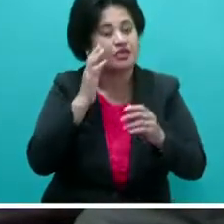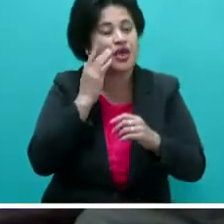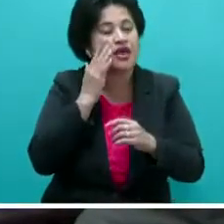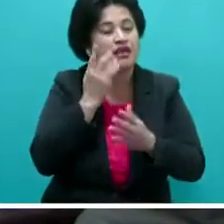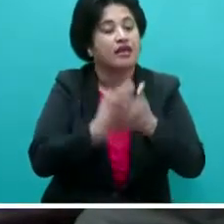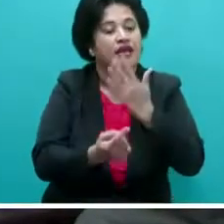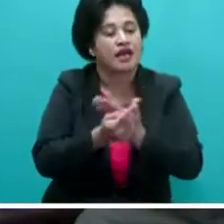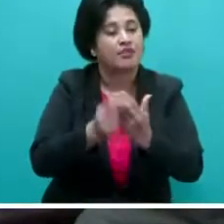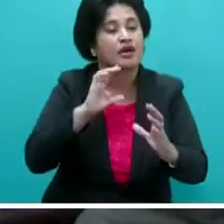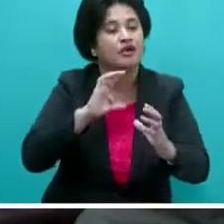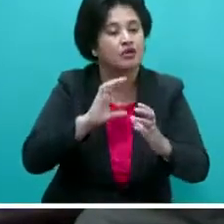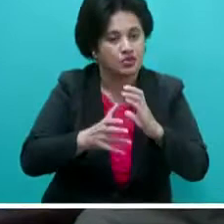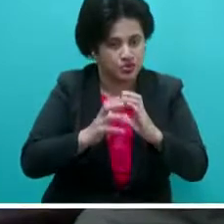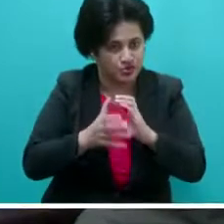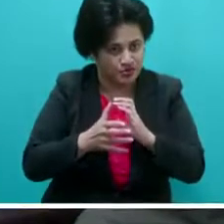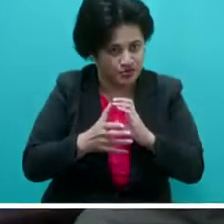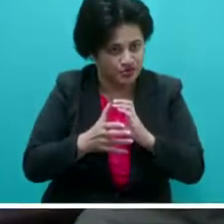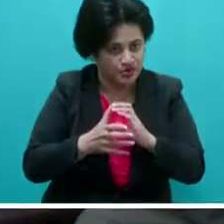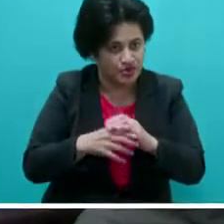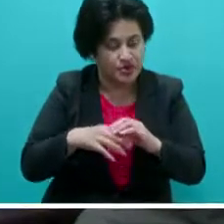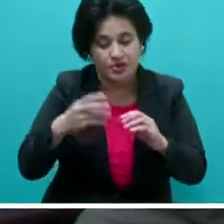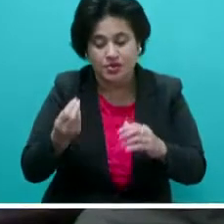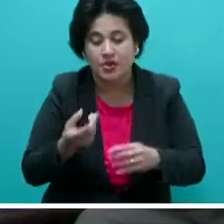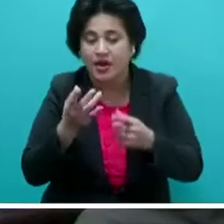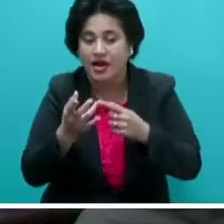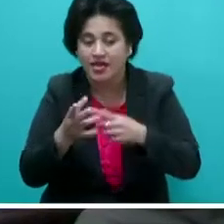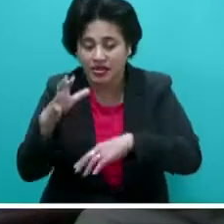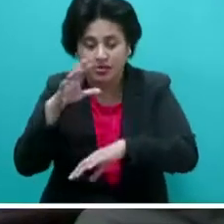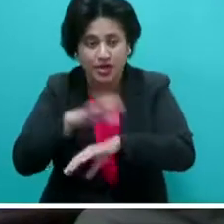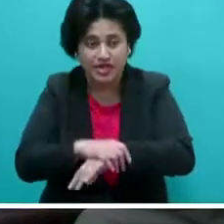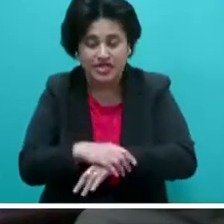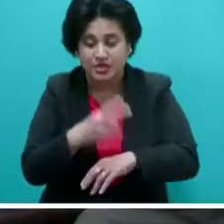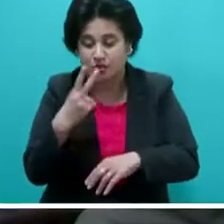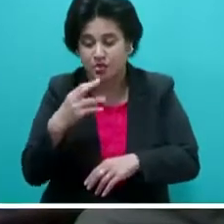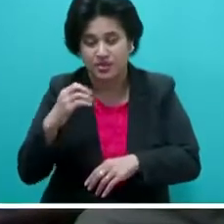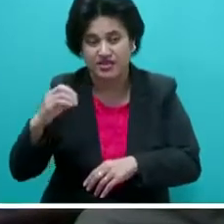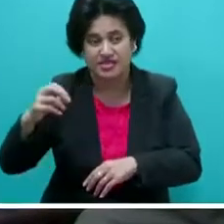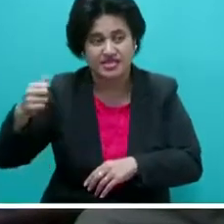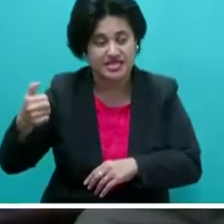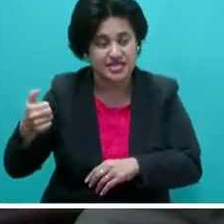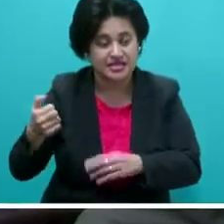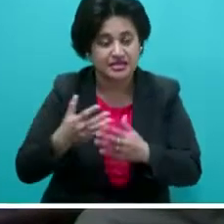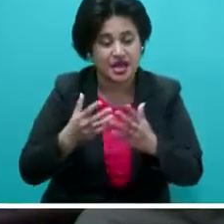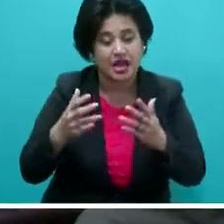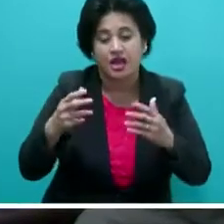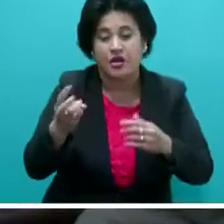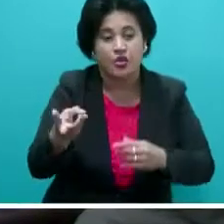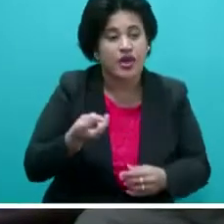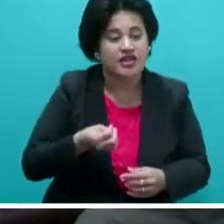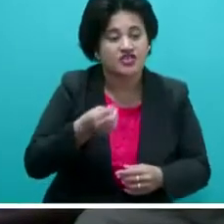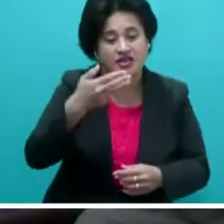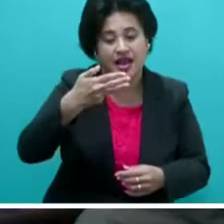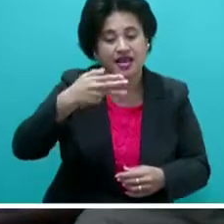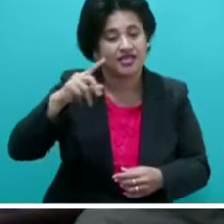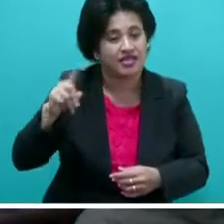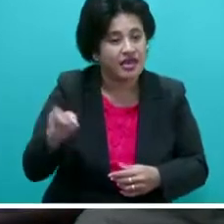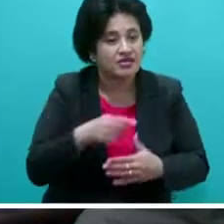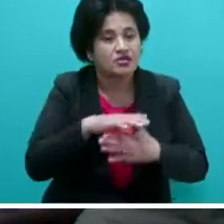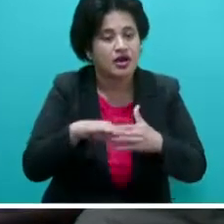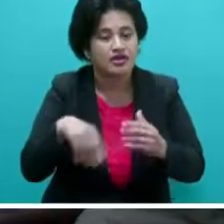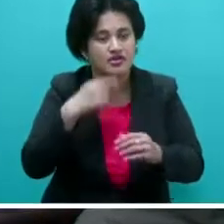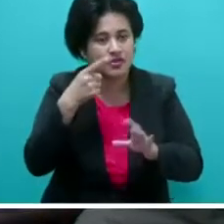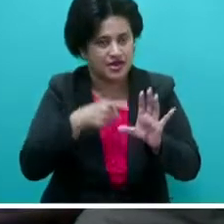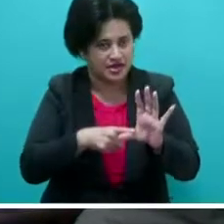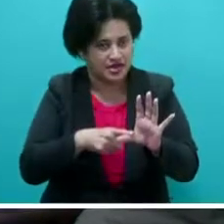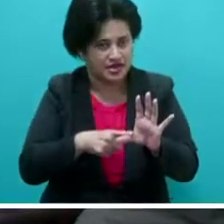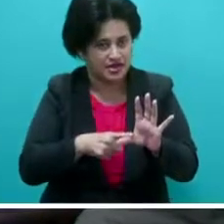sir, the salaries of police constables in 2006 was $9,000 per year. Mr. Speaker,